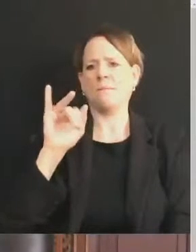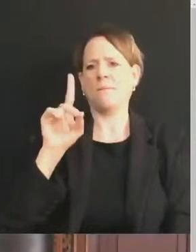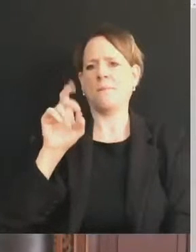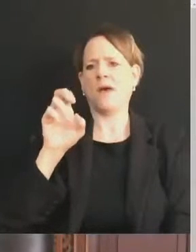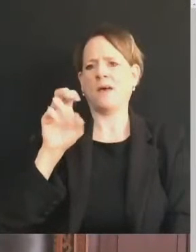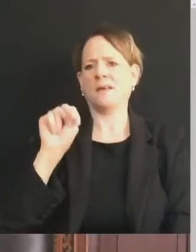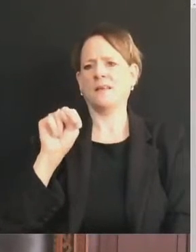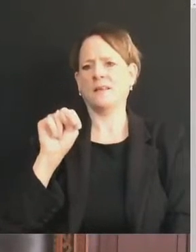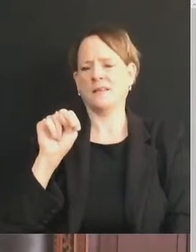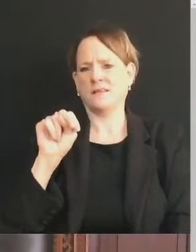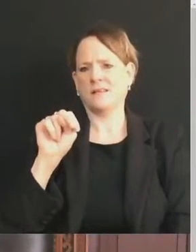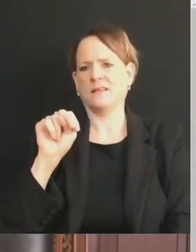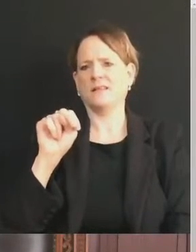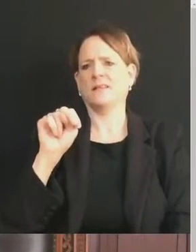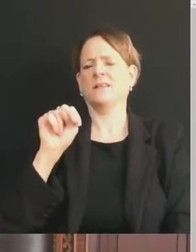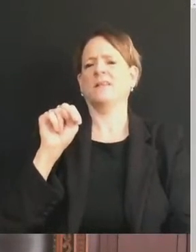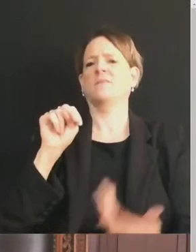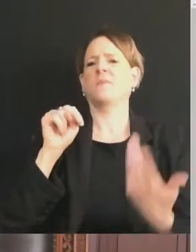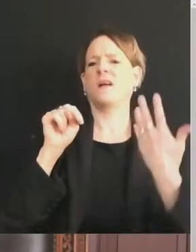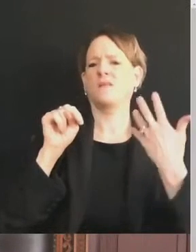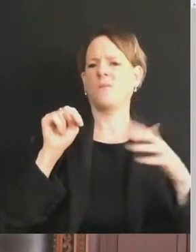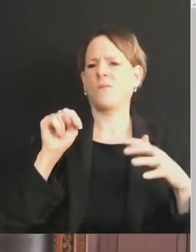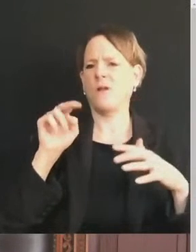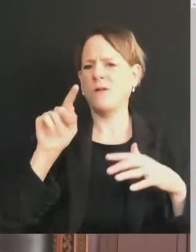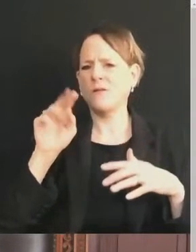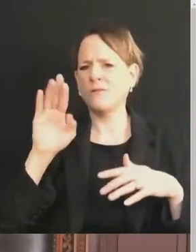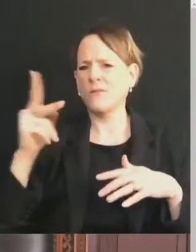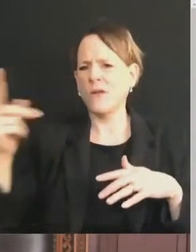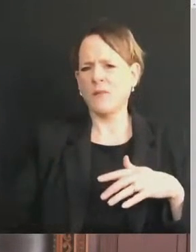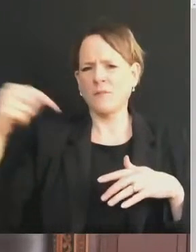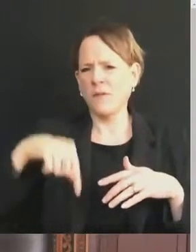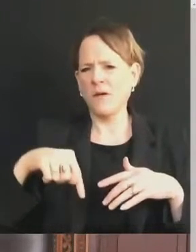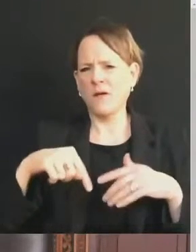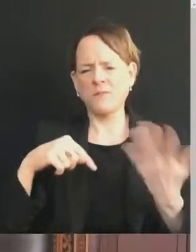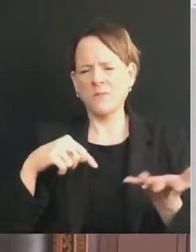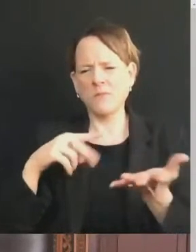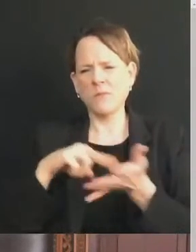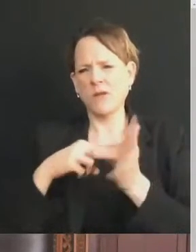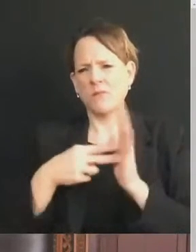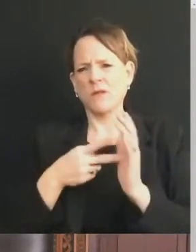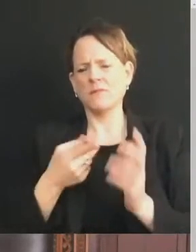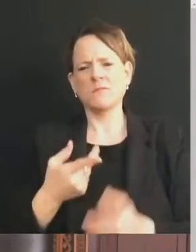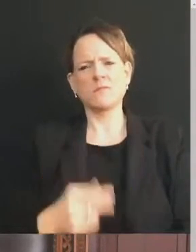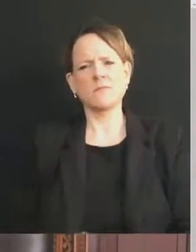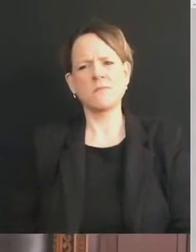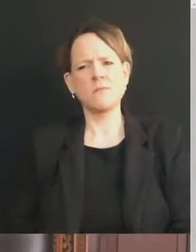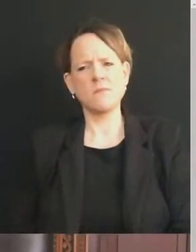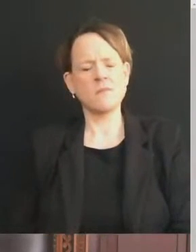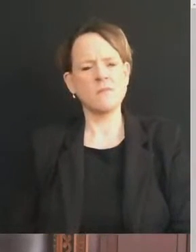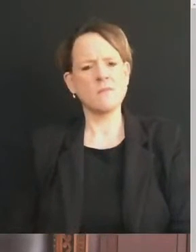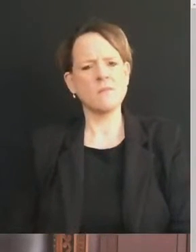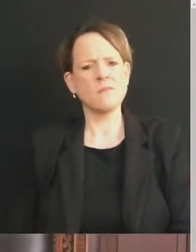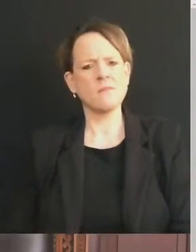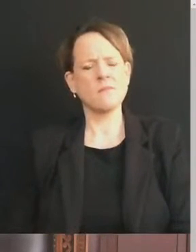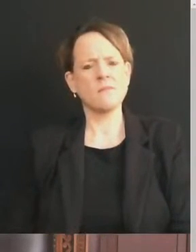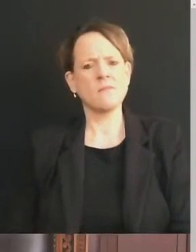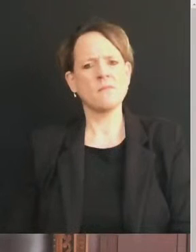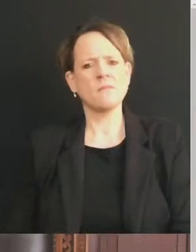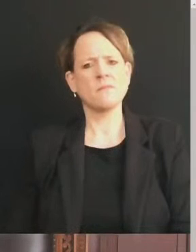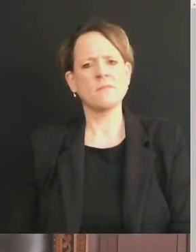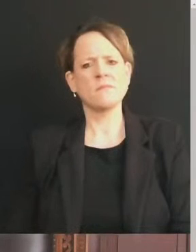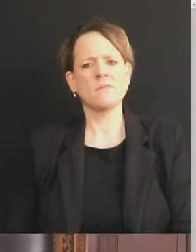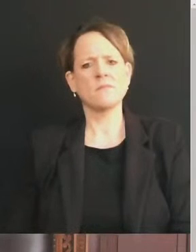this is Governor Tony Evers here. There's a huge difference between. See, I didn't